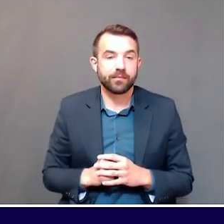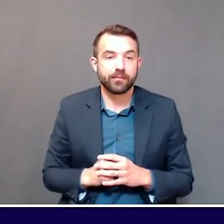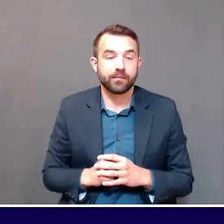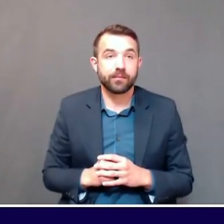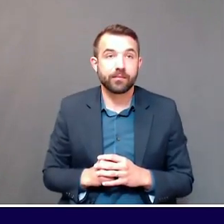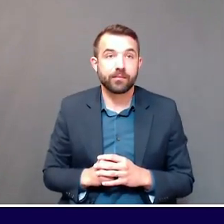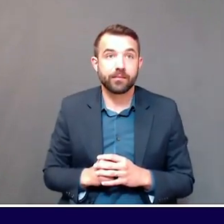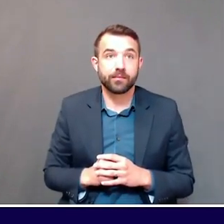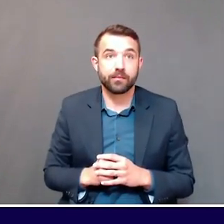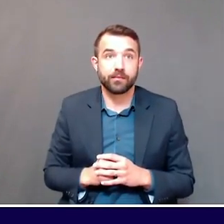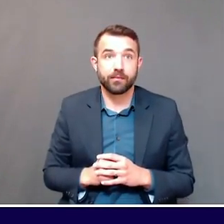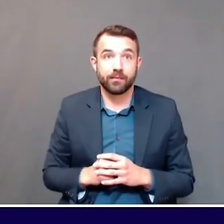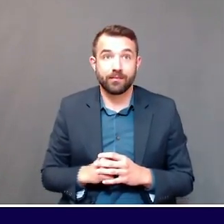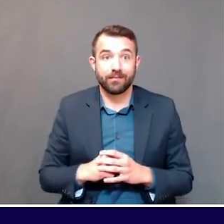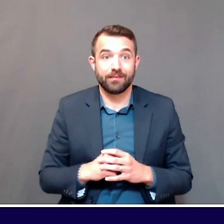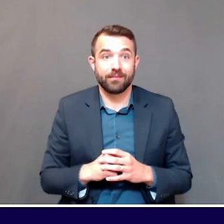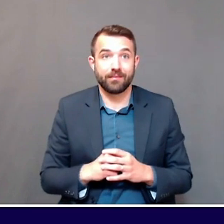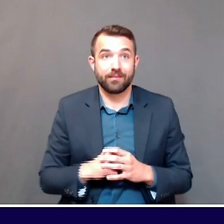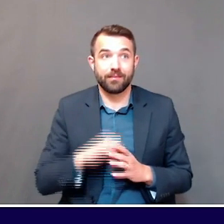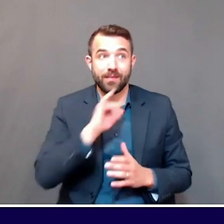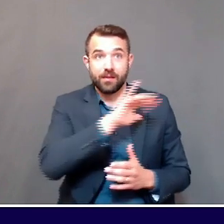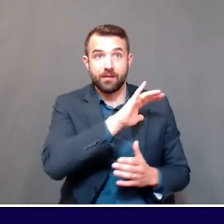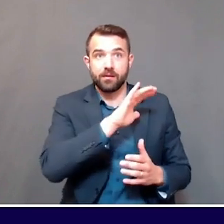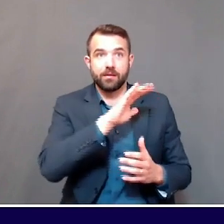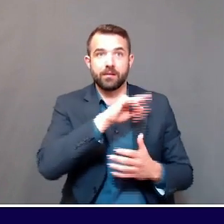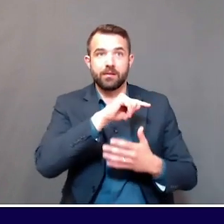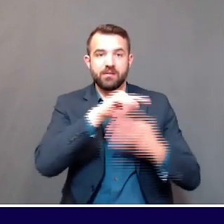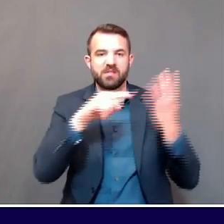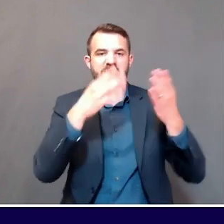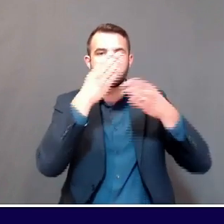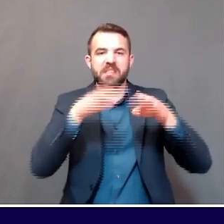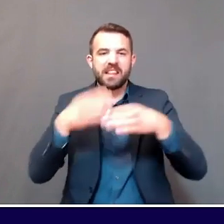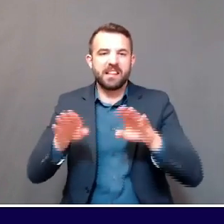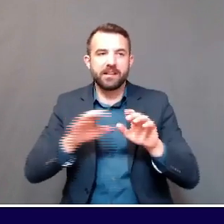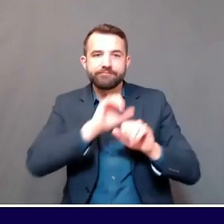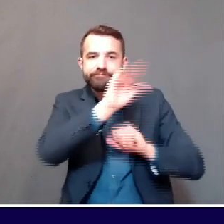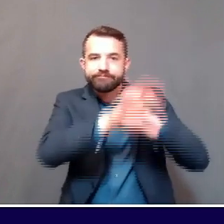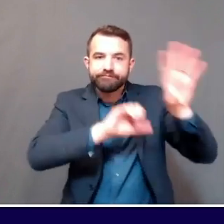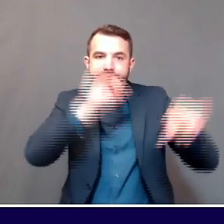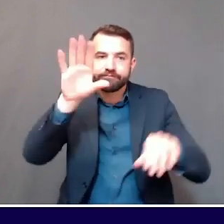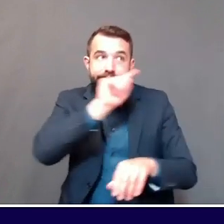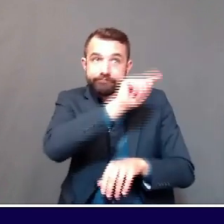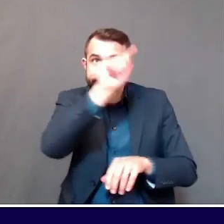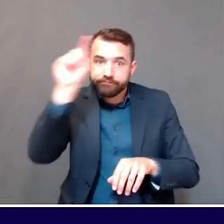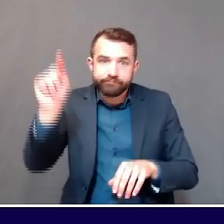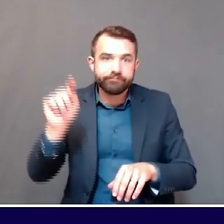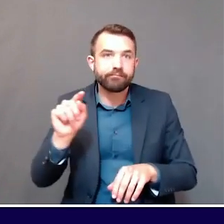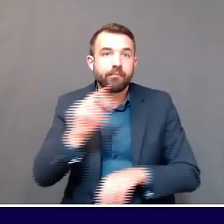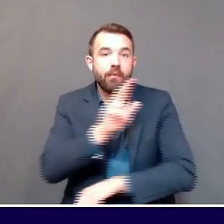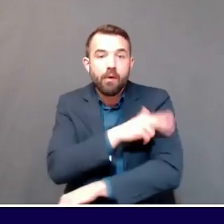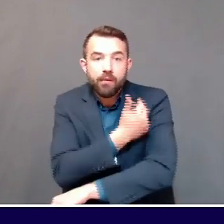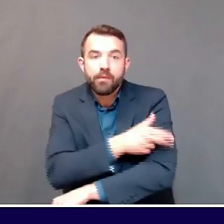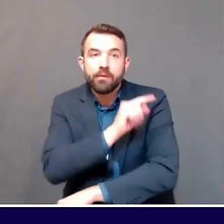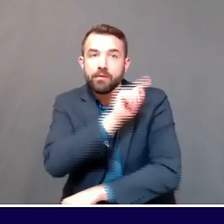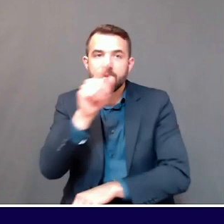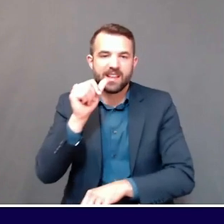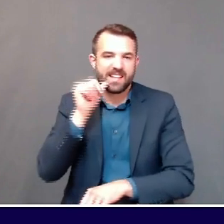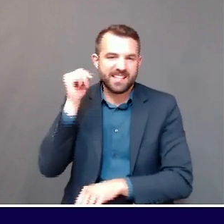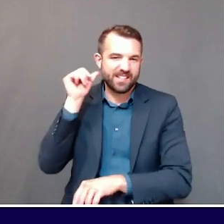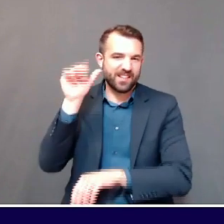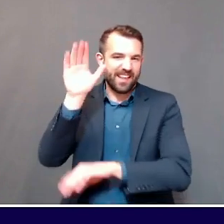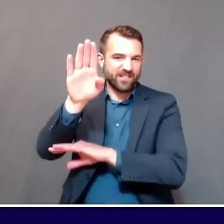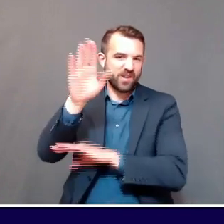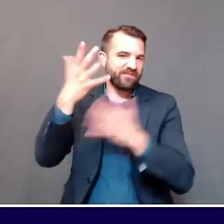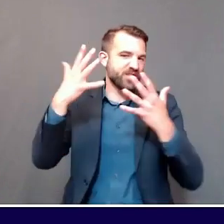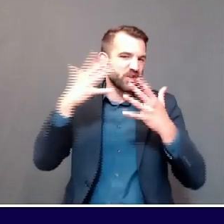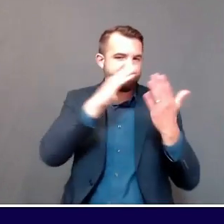remdesivir was delivered at 1:46 p.m. yesterday afternoon to healthcare facilities across the state.